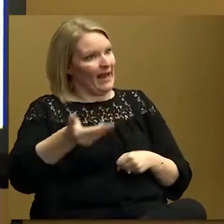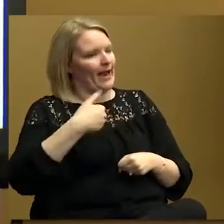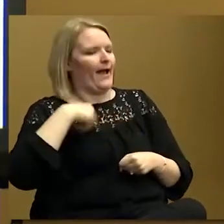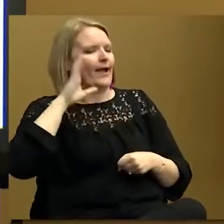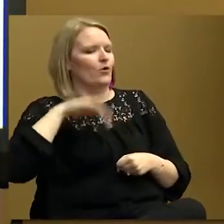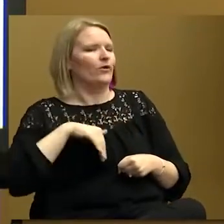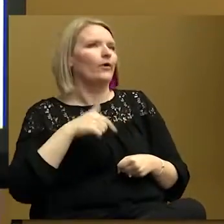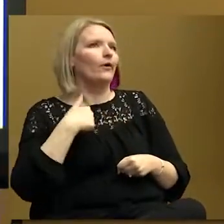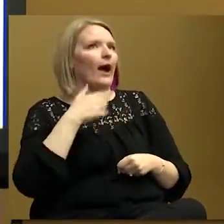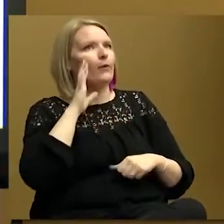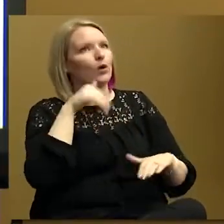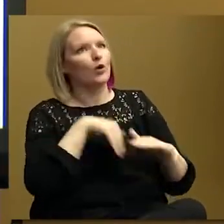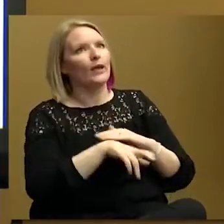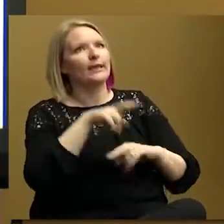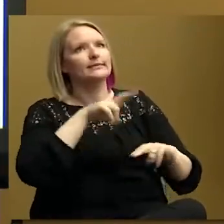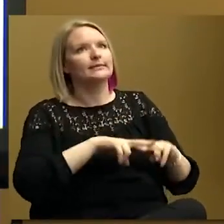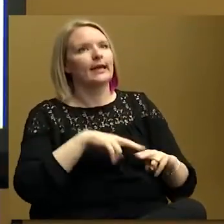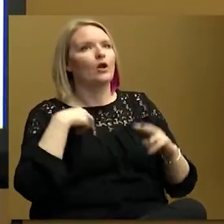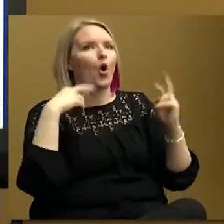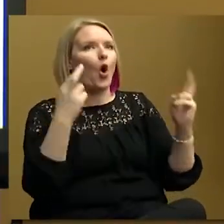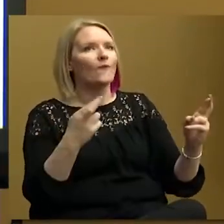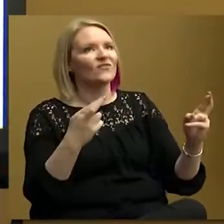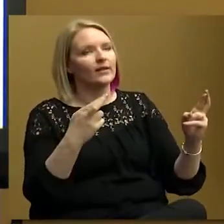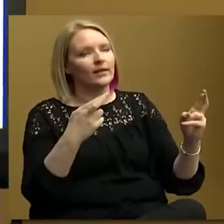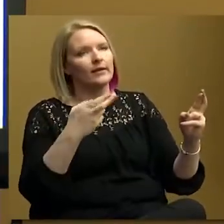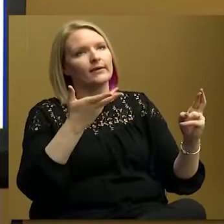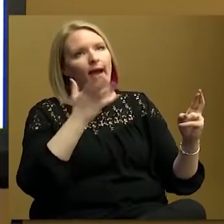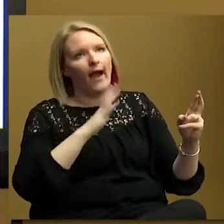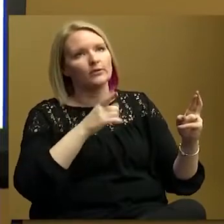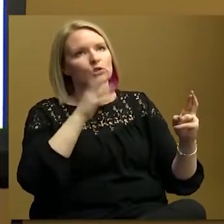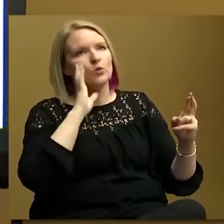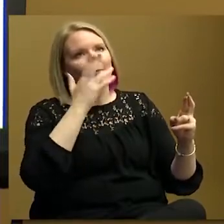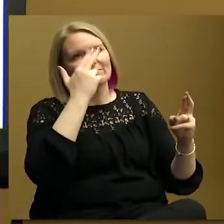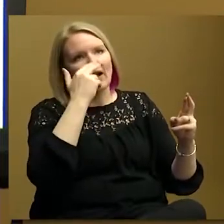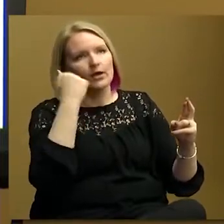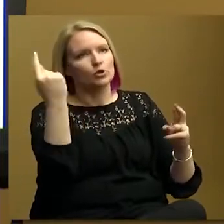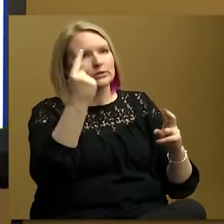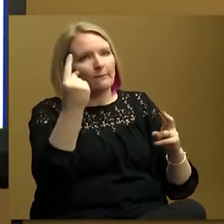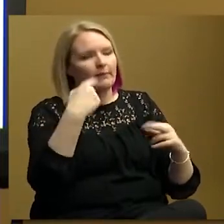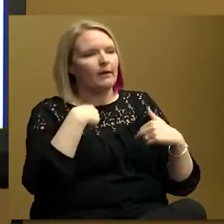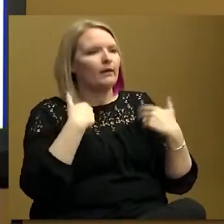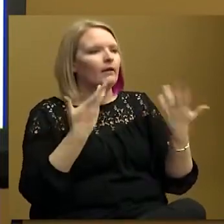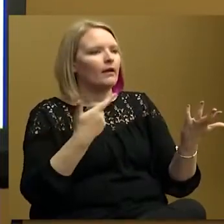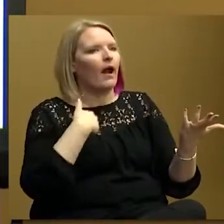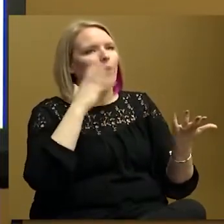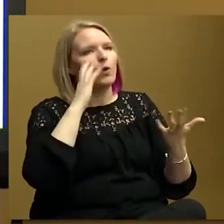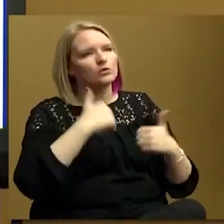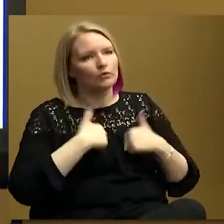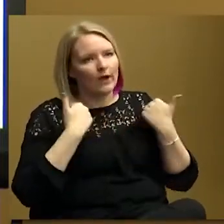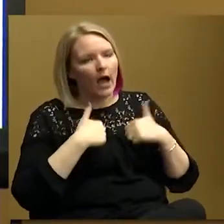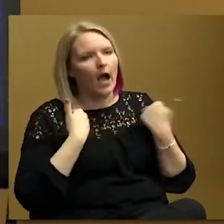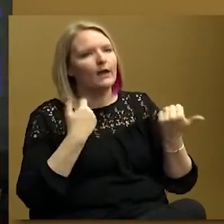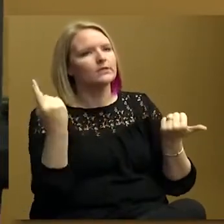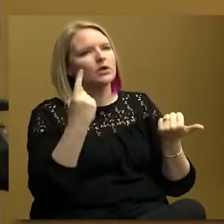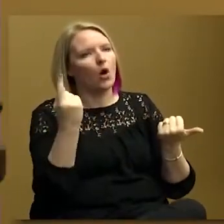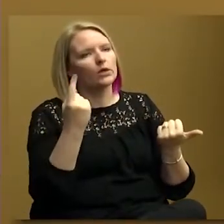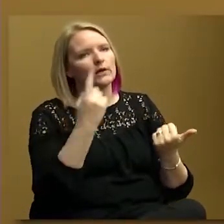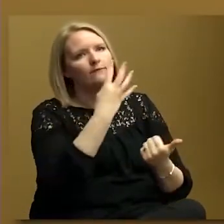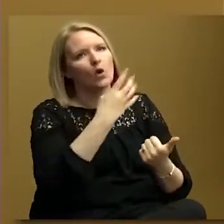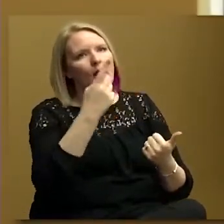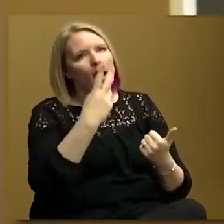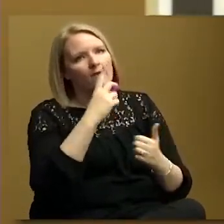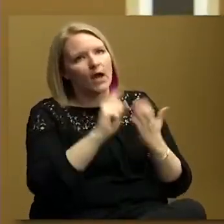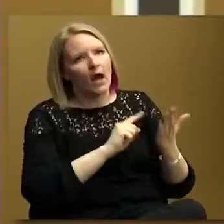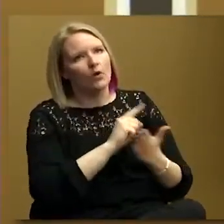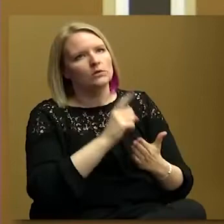and please God, let her have some kind of sense of humor or something. I will make it through because it's only 4.5 hours. I